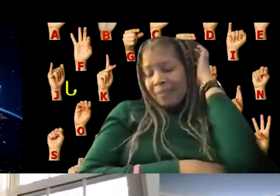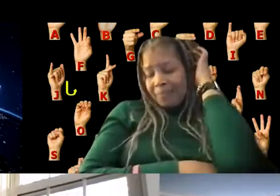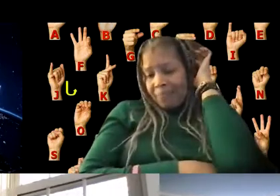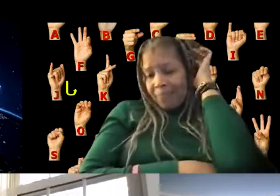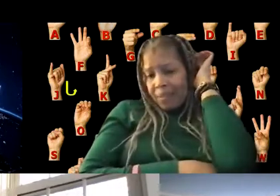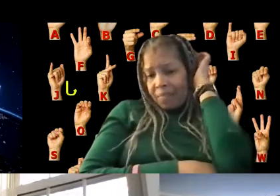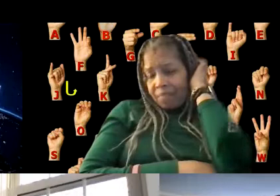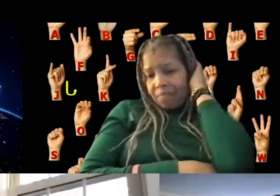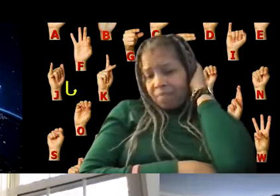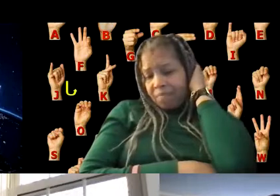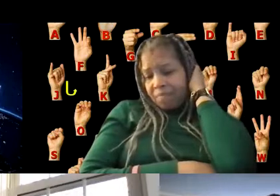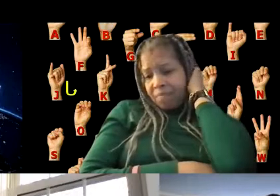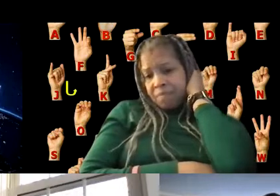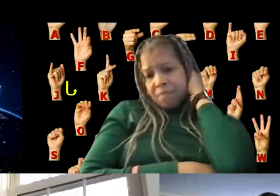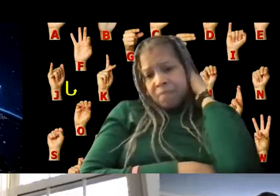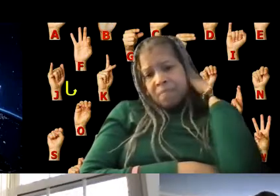absolutely.